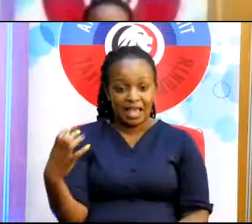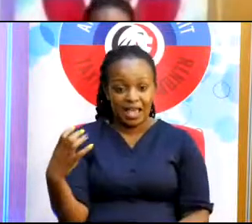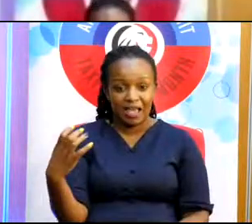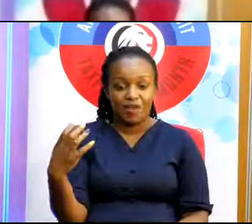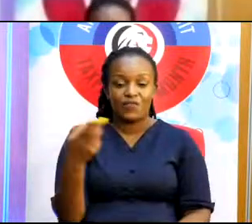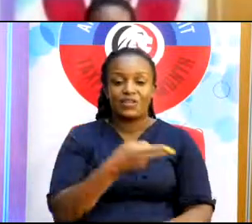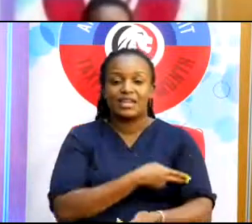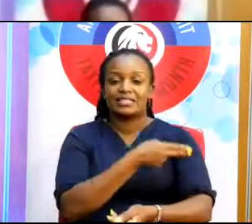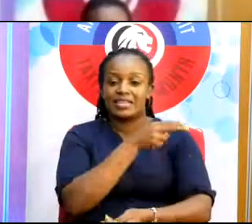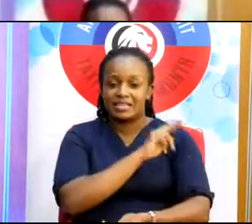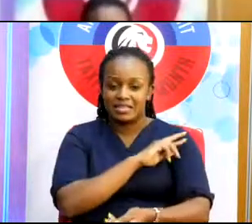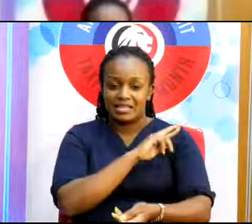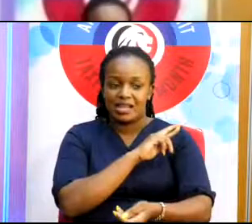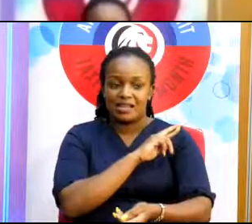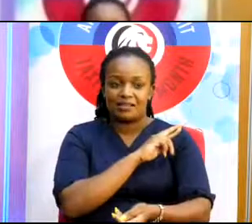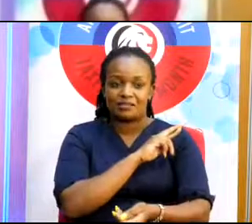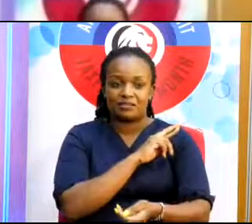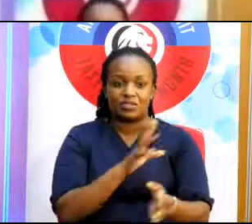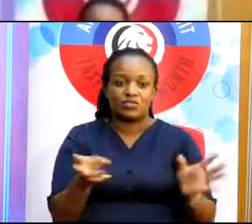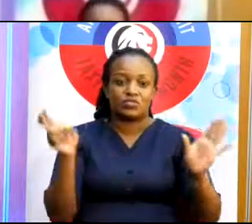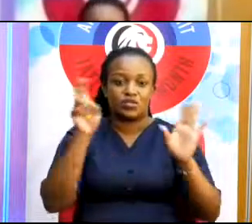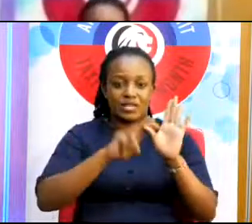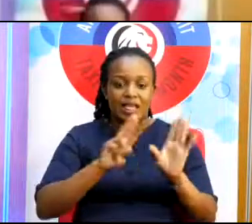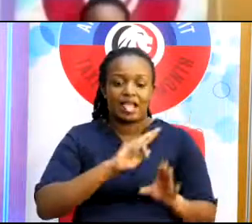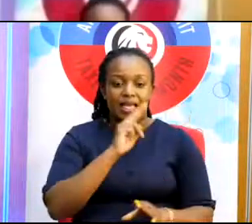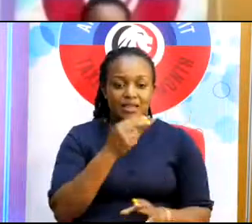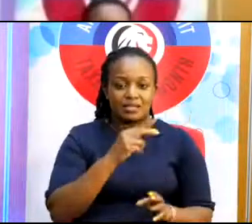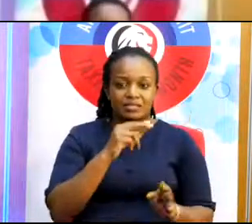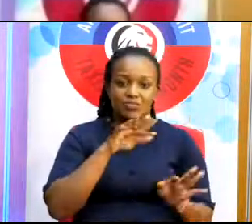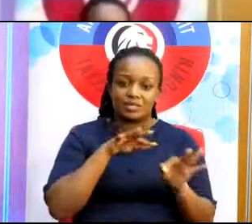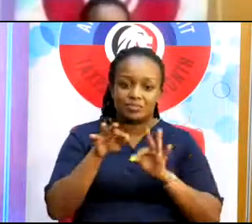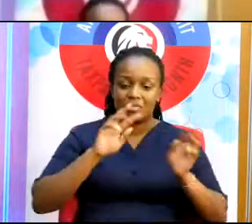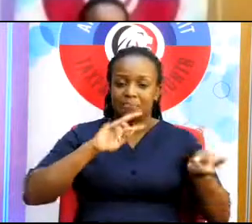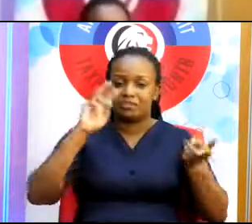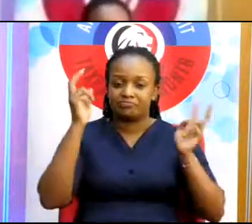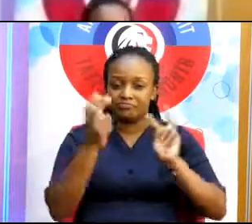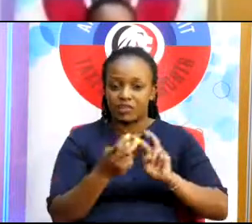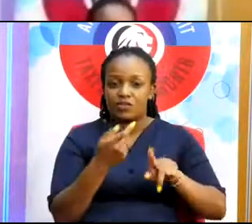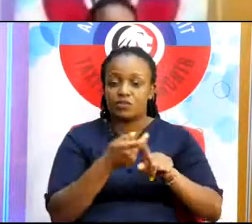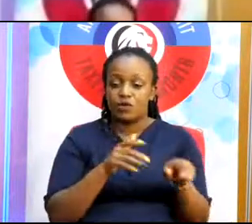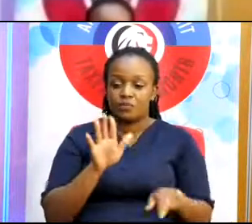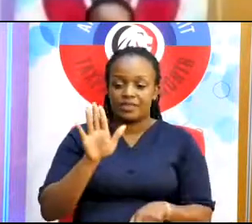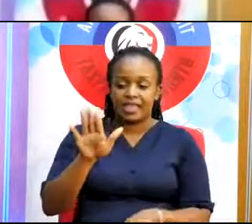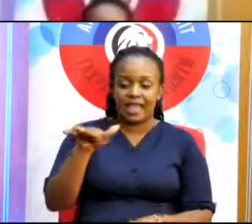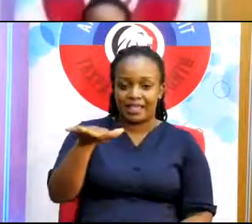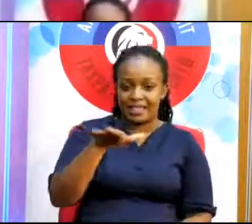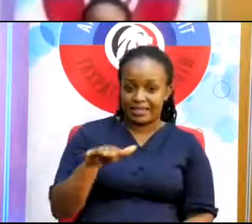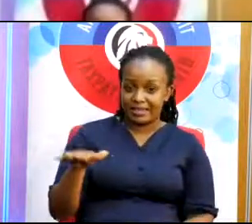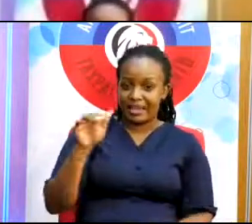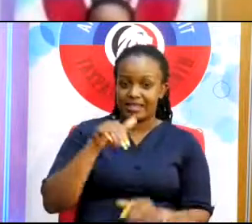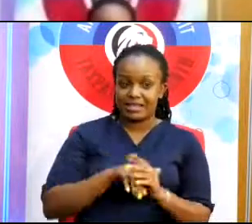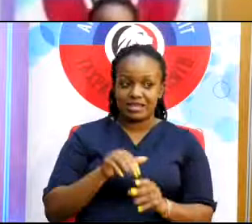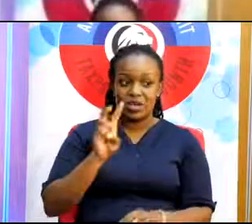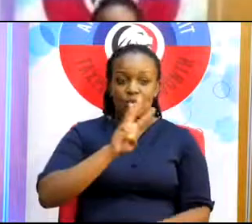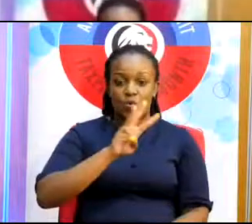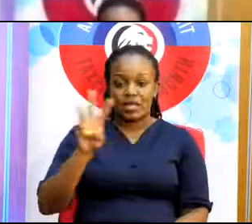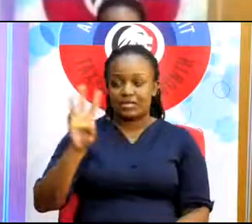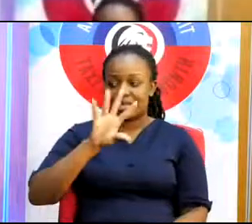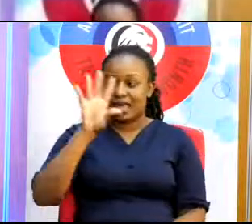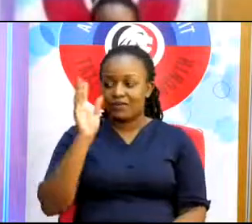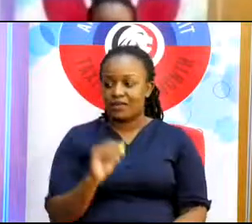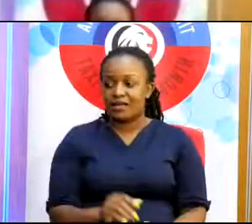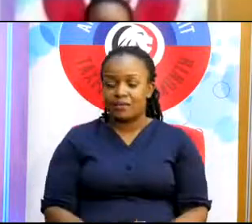Revenue Service, joining us now to give us perspectives from this powerhouse economy in West